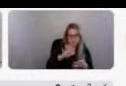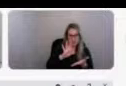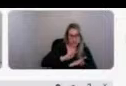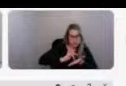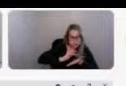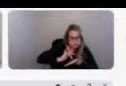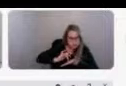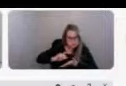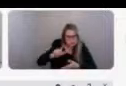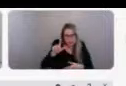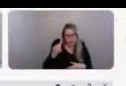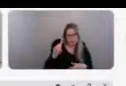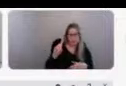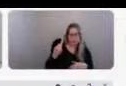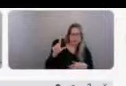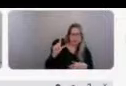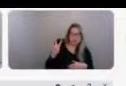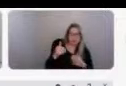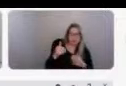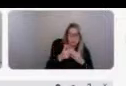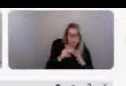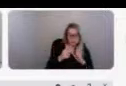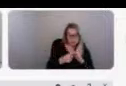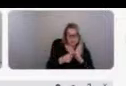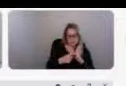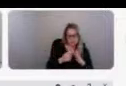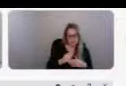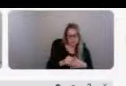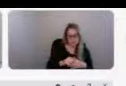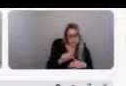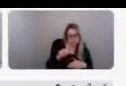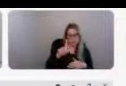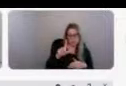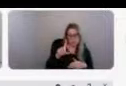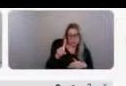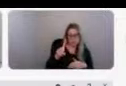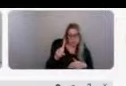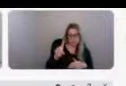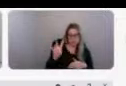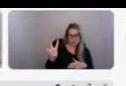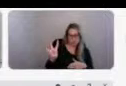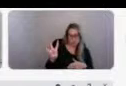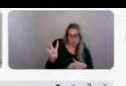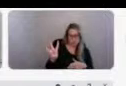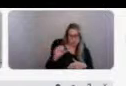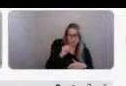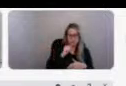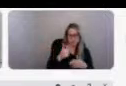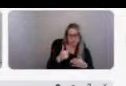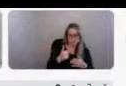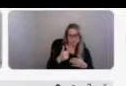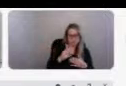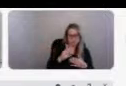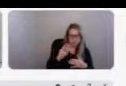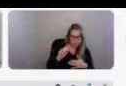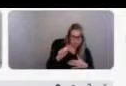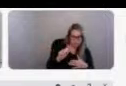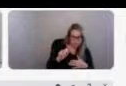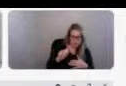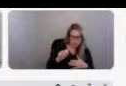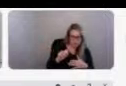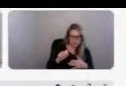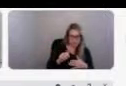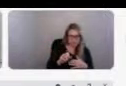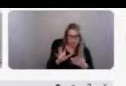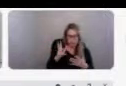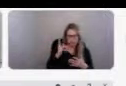ld17 comes closer to meeting requirements ld7 i'm a numbers person and a map junkie realized trade-offs have been made